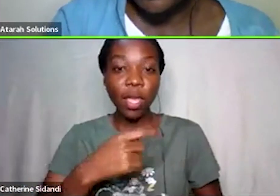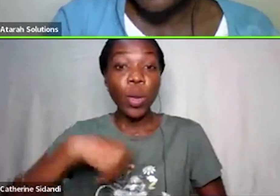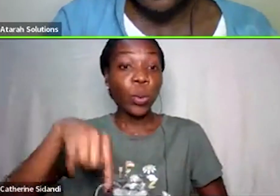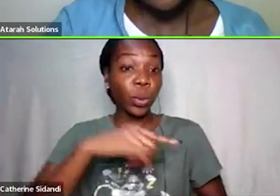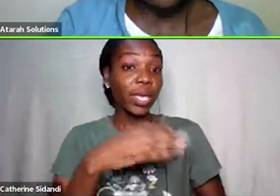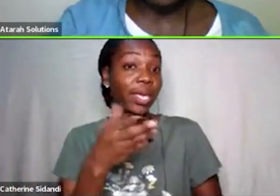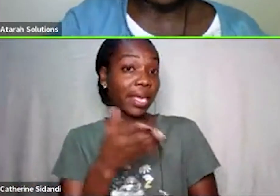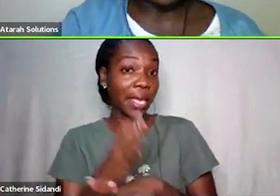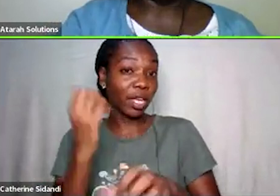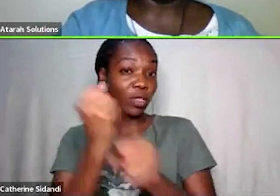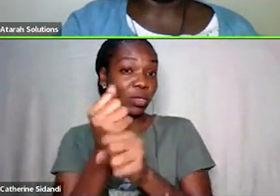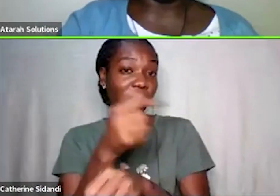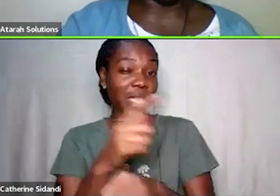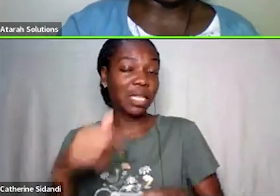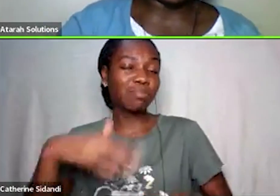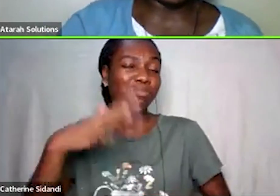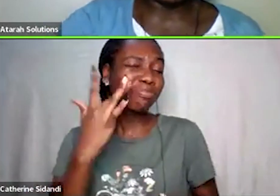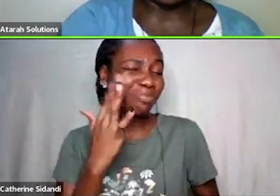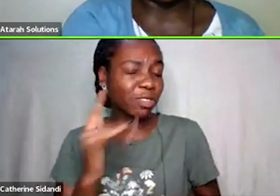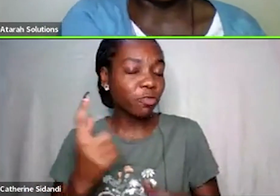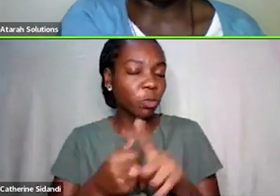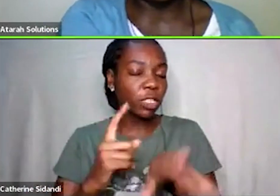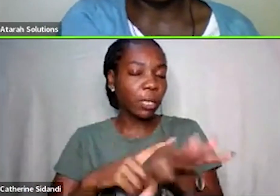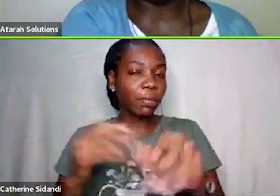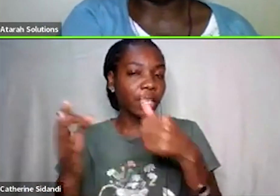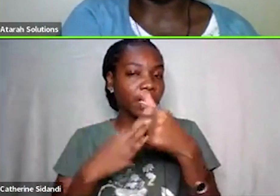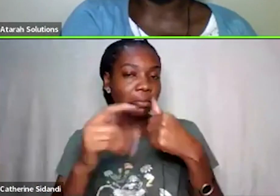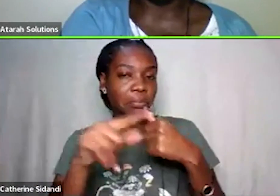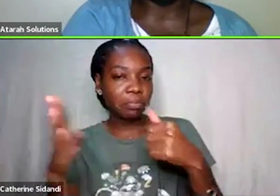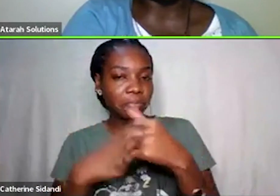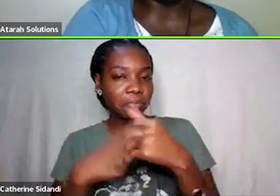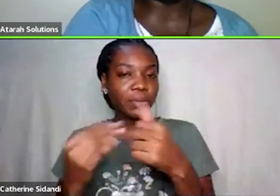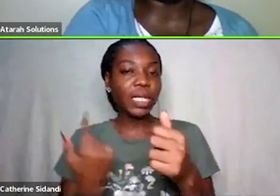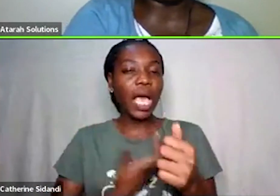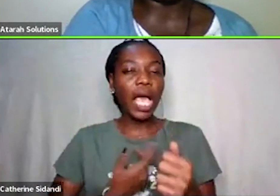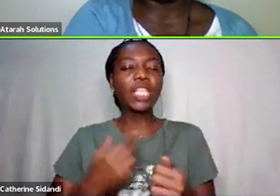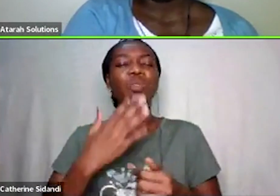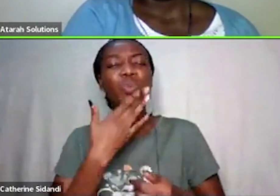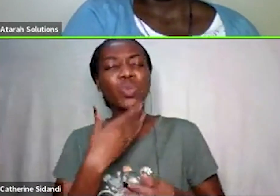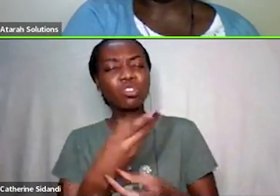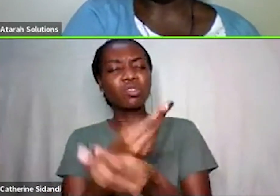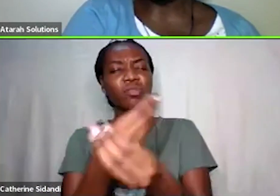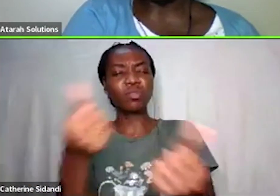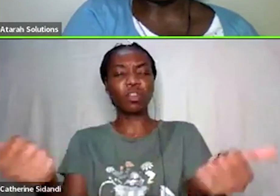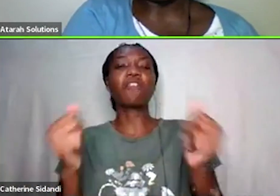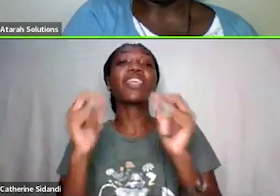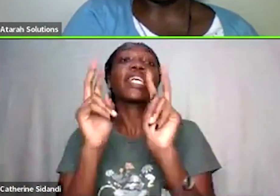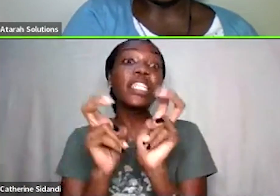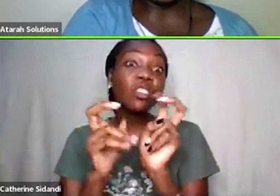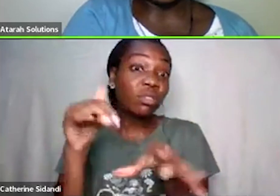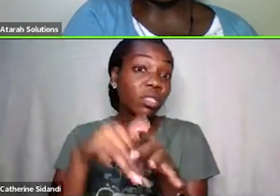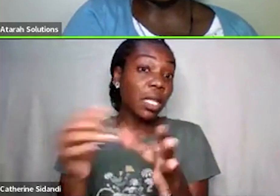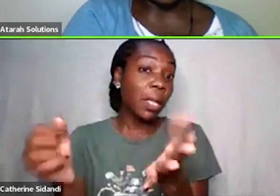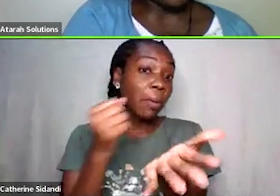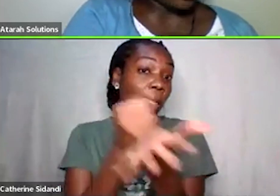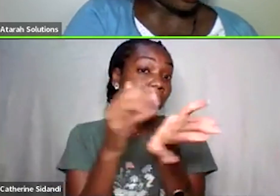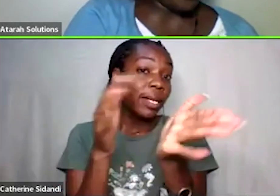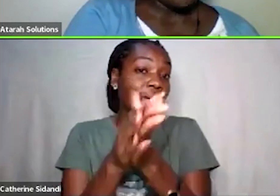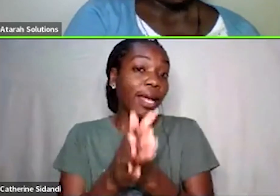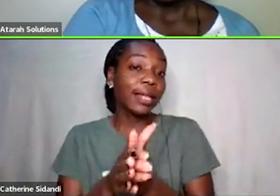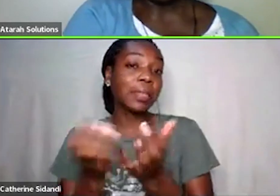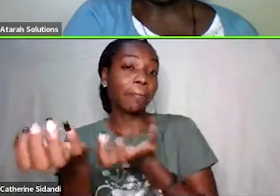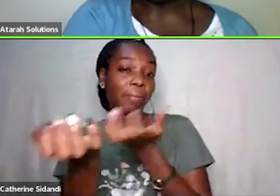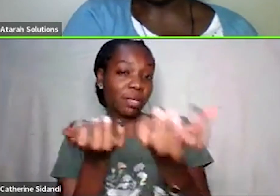do this every Tuesday from 8 p.m. to 9 p.m. And we seek to demystify issues in employment and